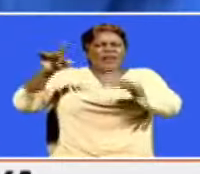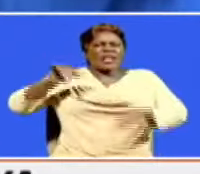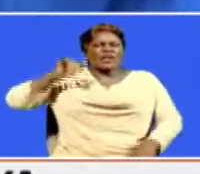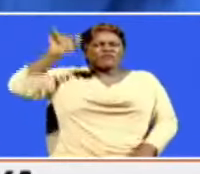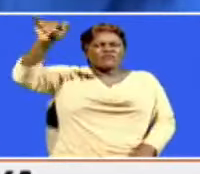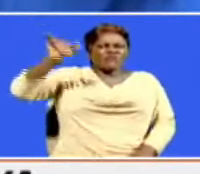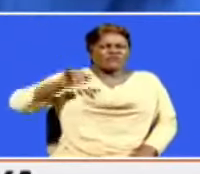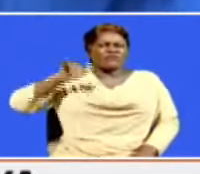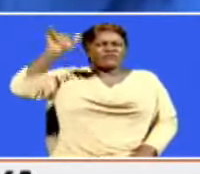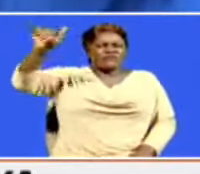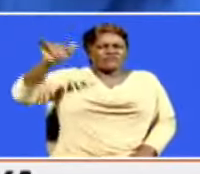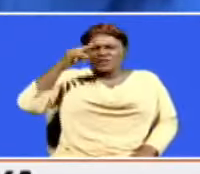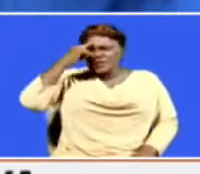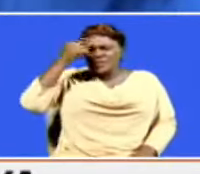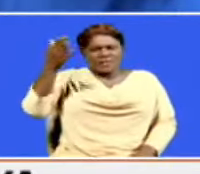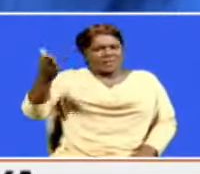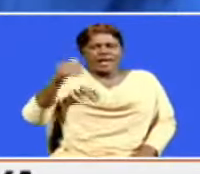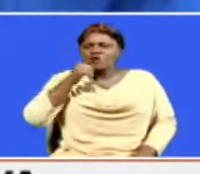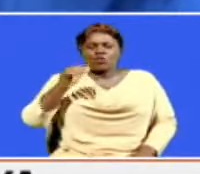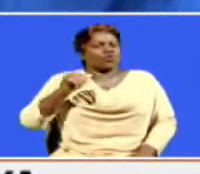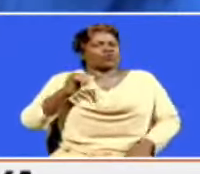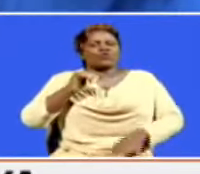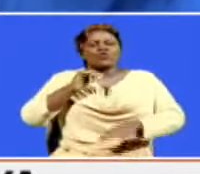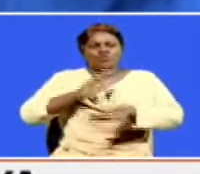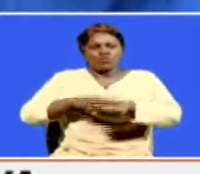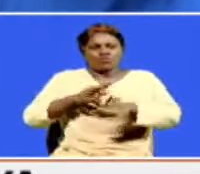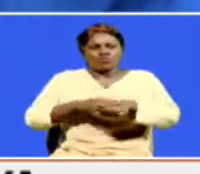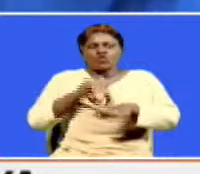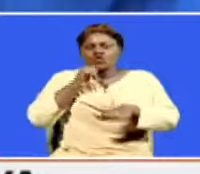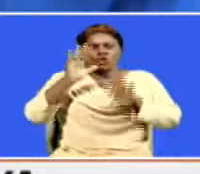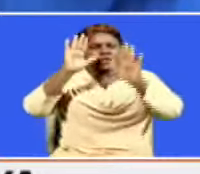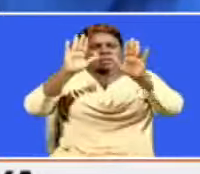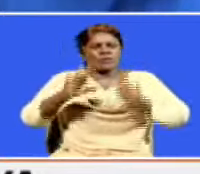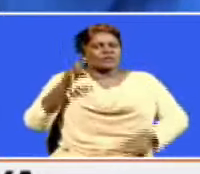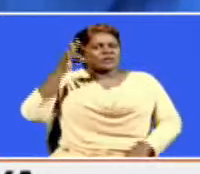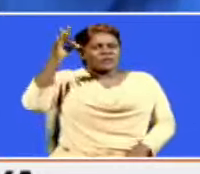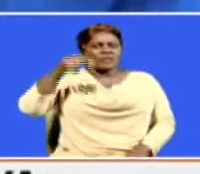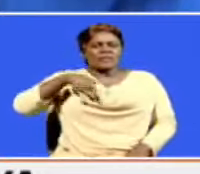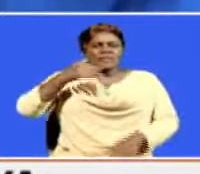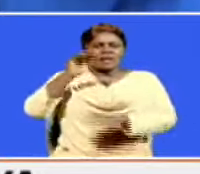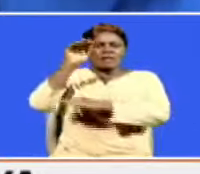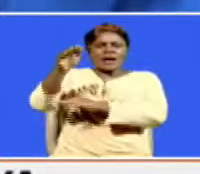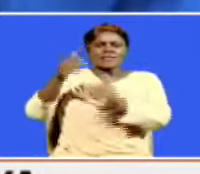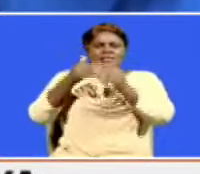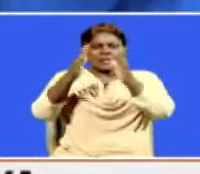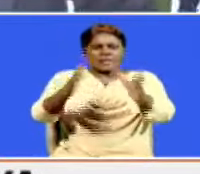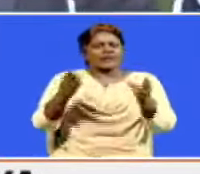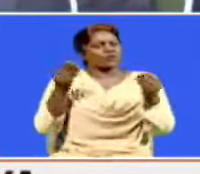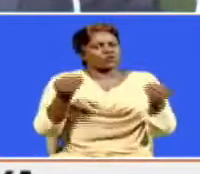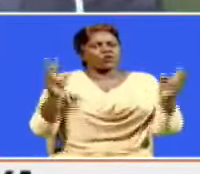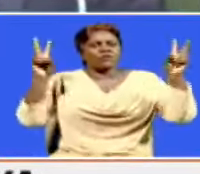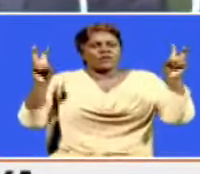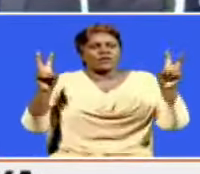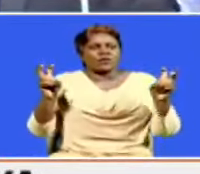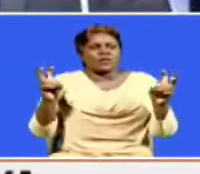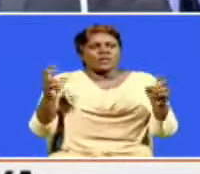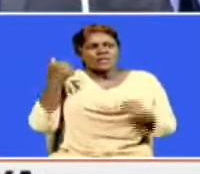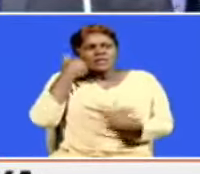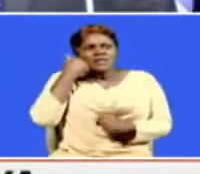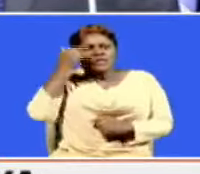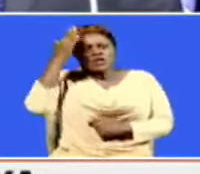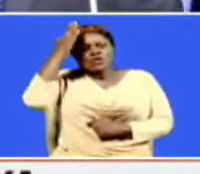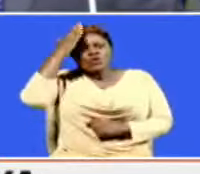these journeys that are necessary now become unnecessary in the future. We are asking leaders to attend to that. Disease does not